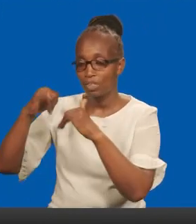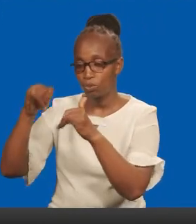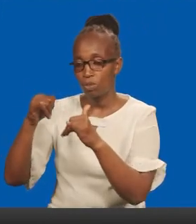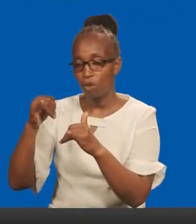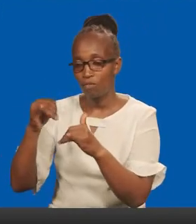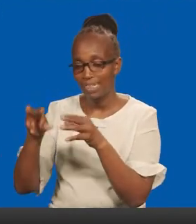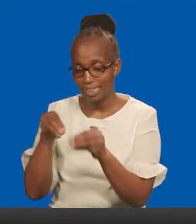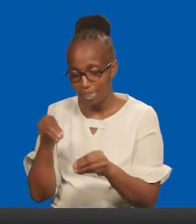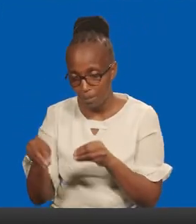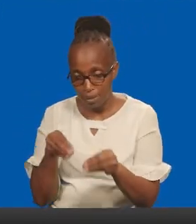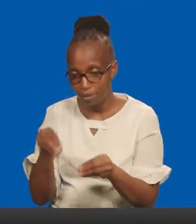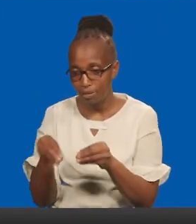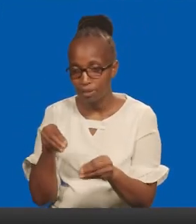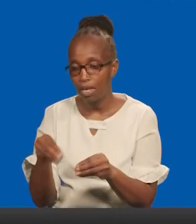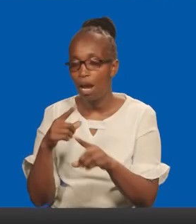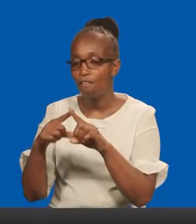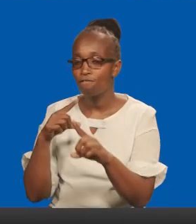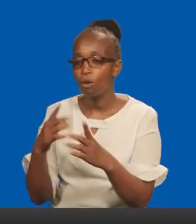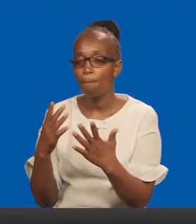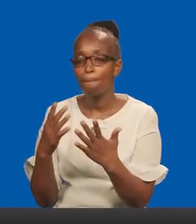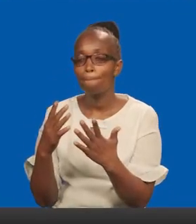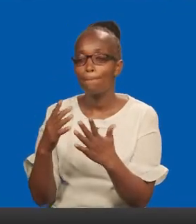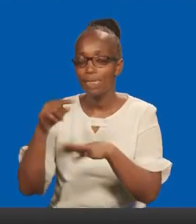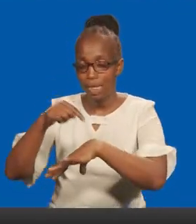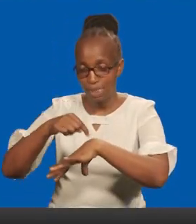with issues of disability.